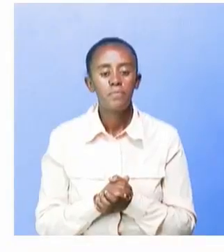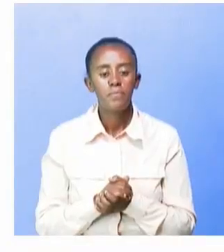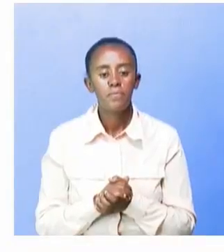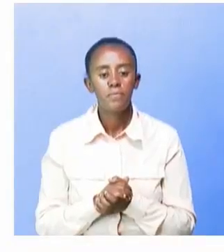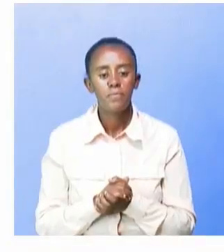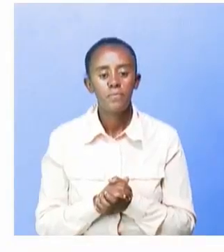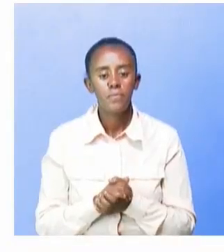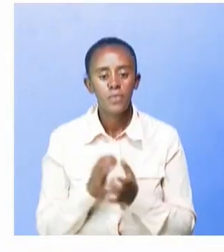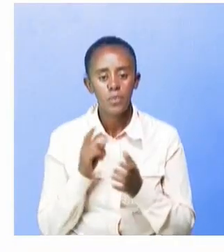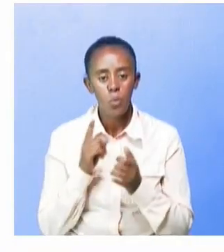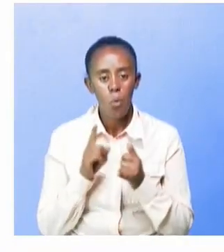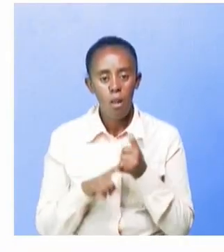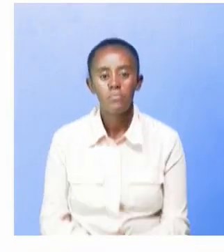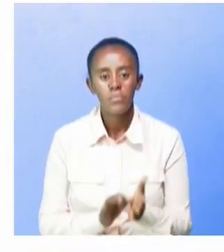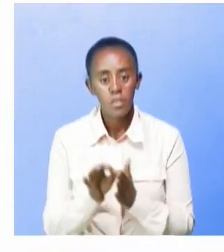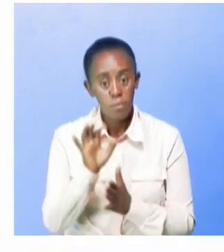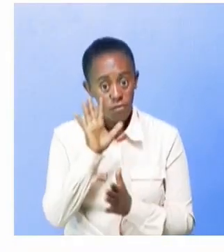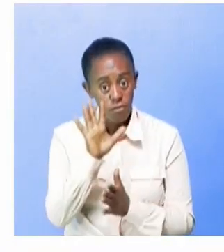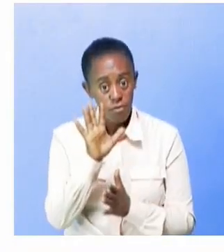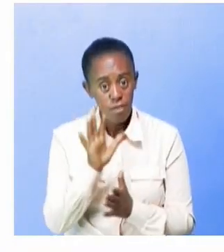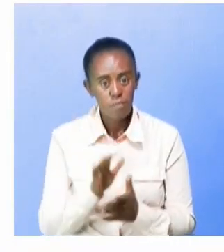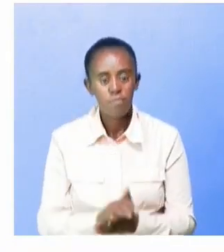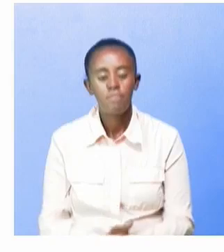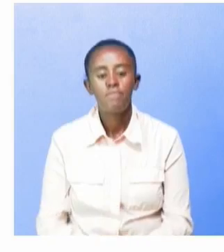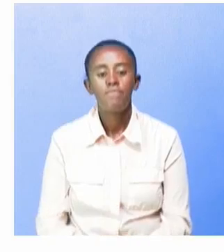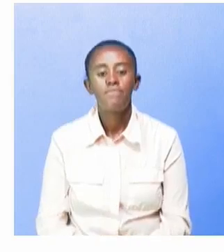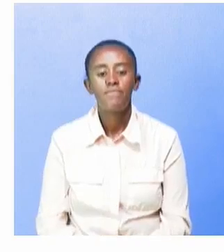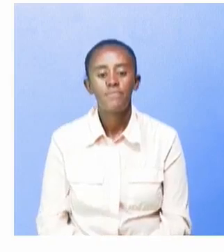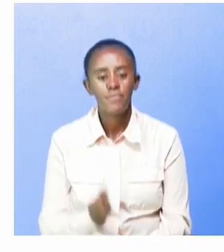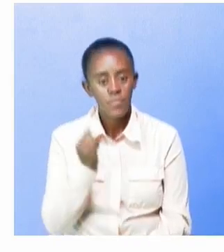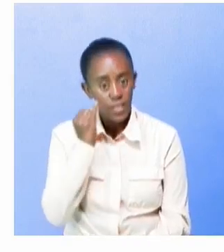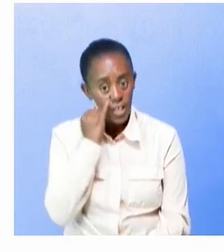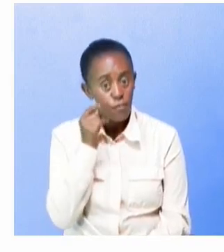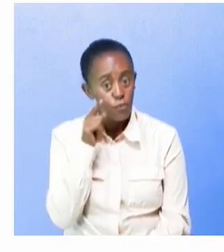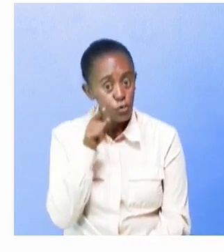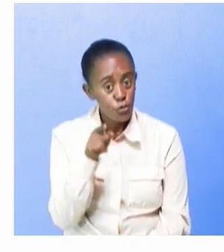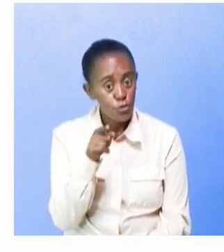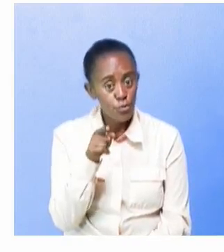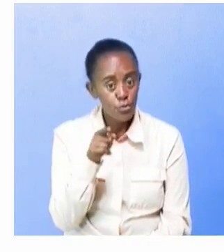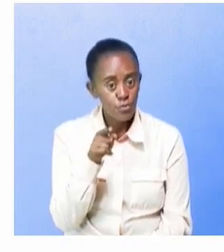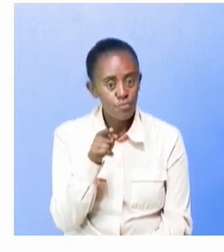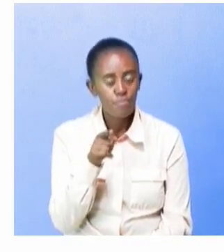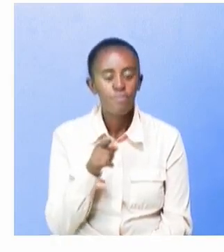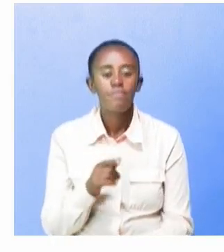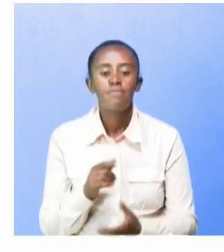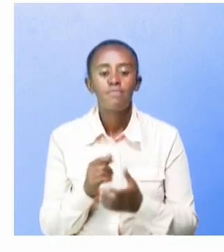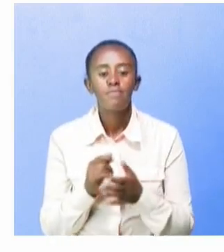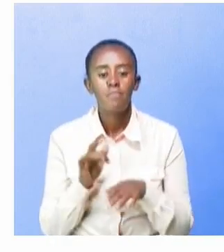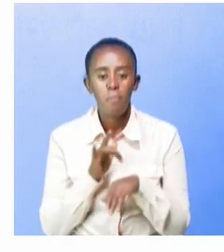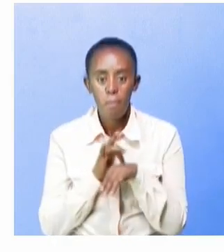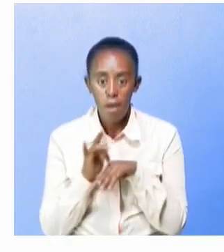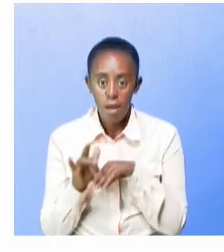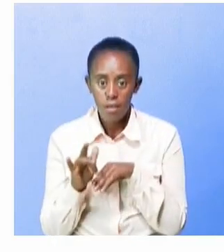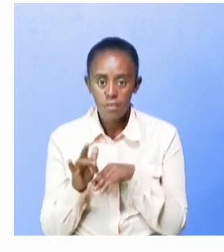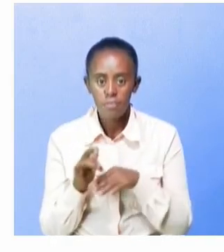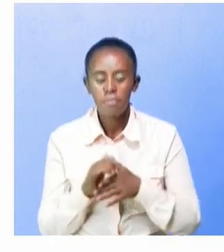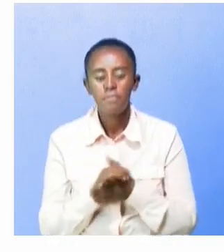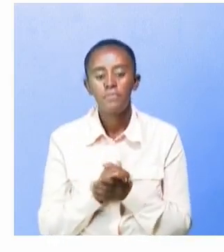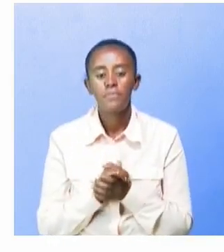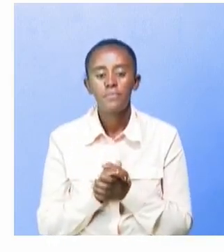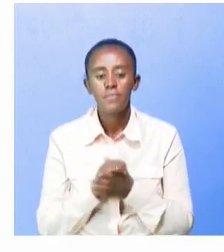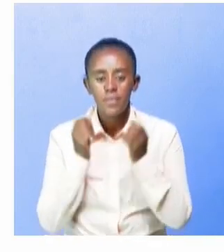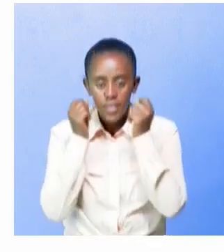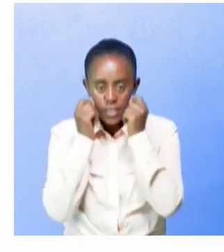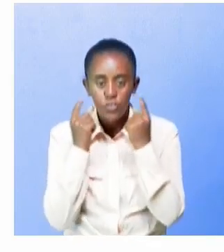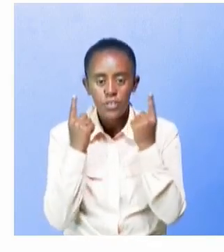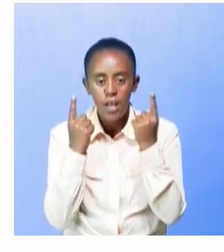One last question. If you blank space